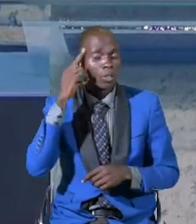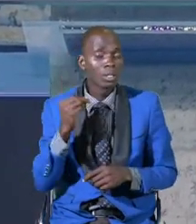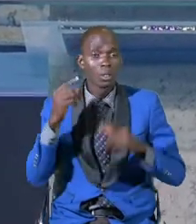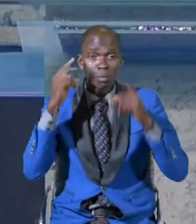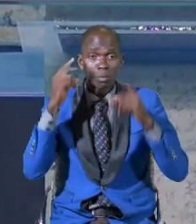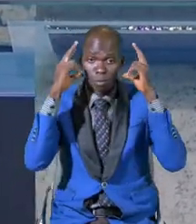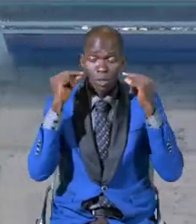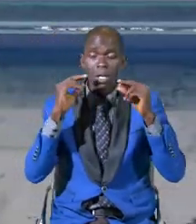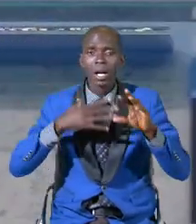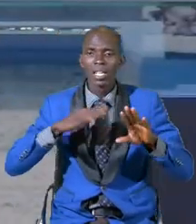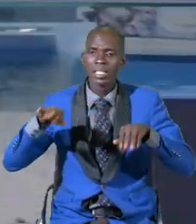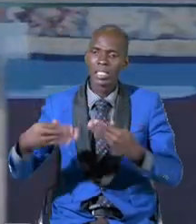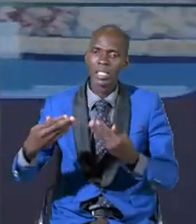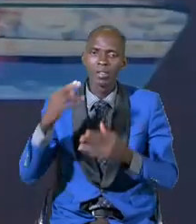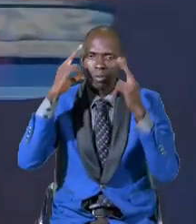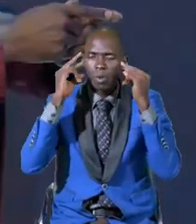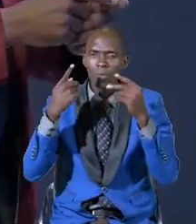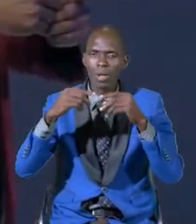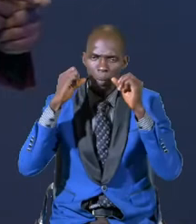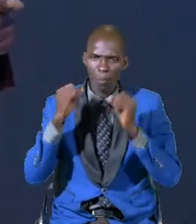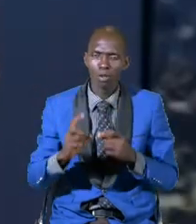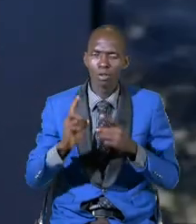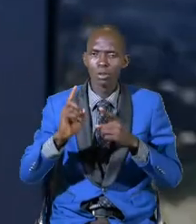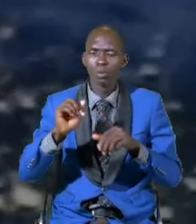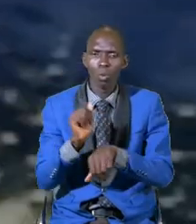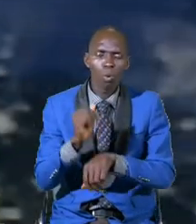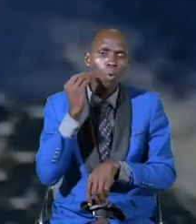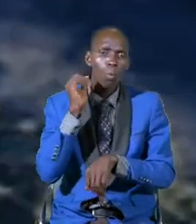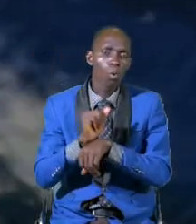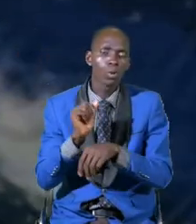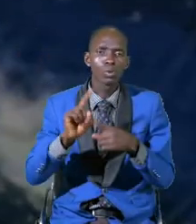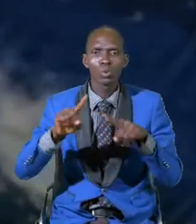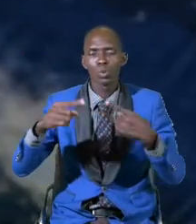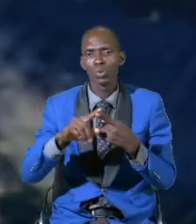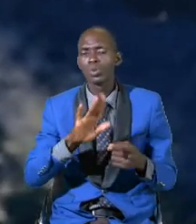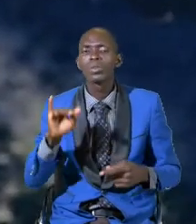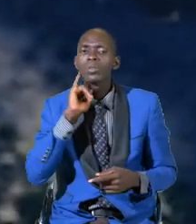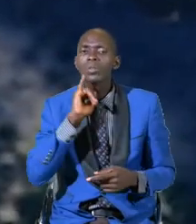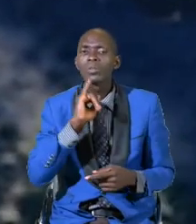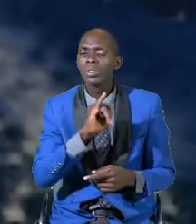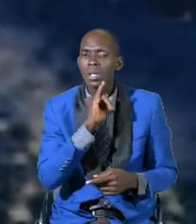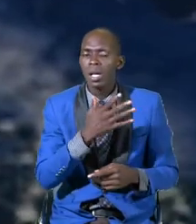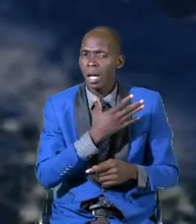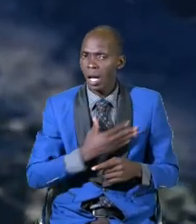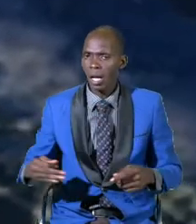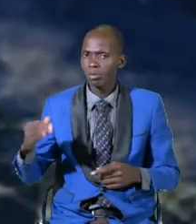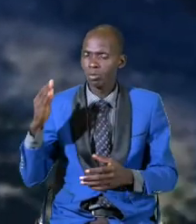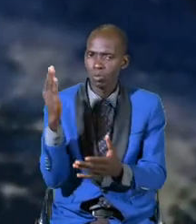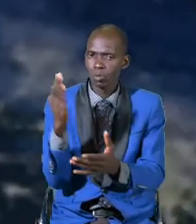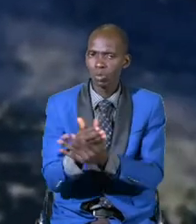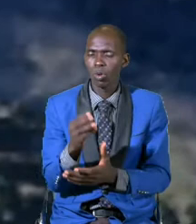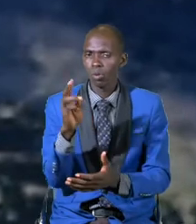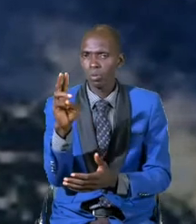he gave him the mission to go to the children of Israel and interrupt them with the message